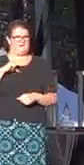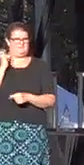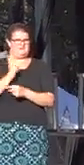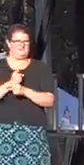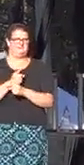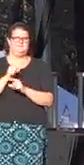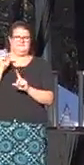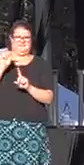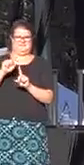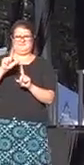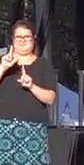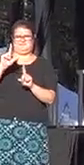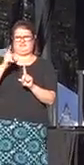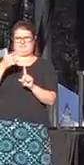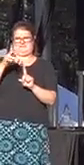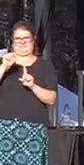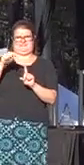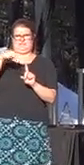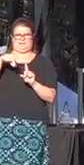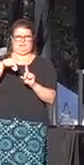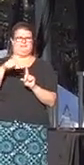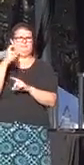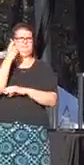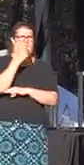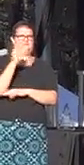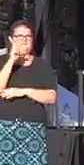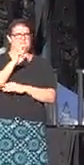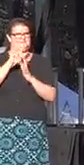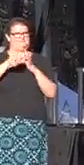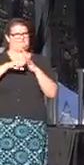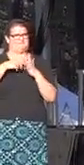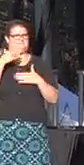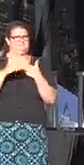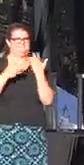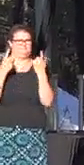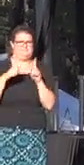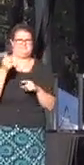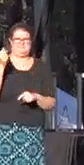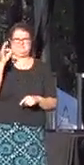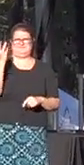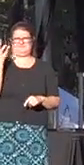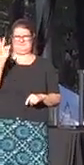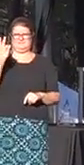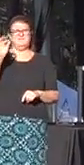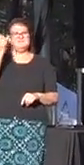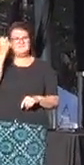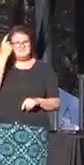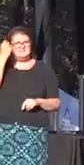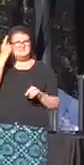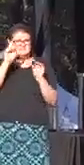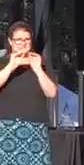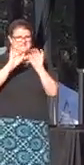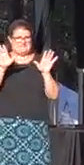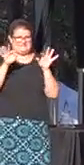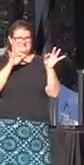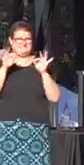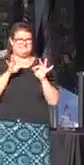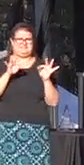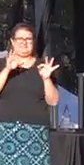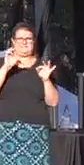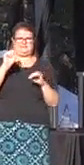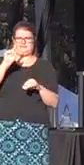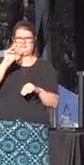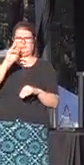That's where our LGBTQ movement really caught fire in 1969. And let's be clear, too, that Stonewall was not a